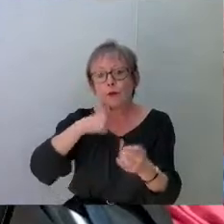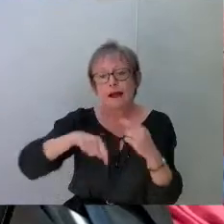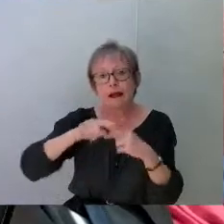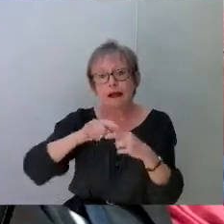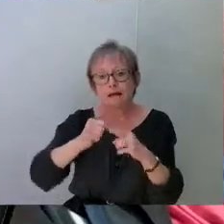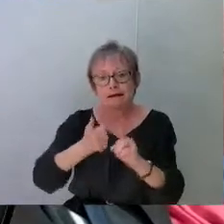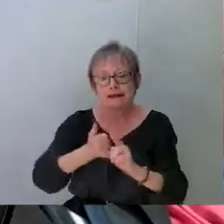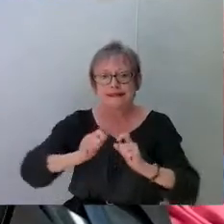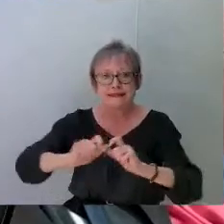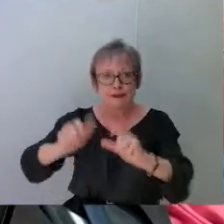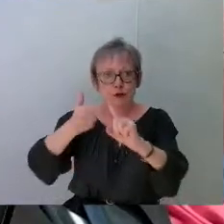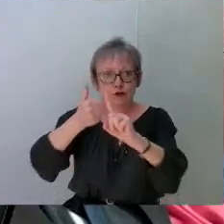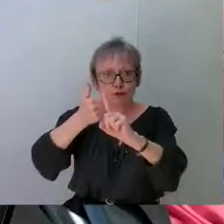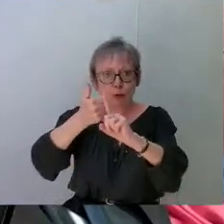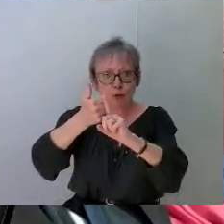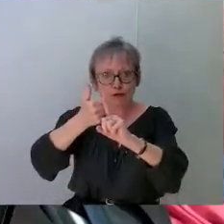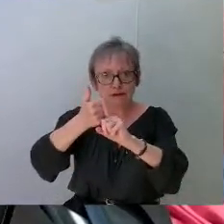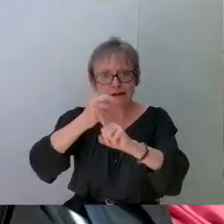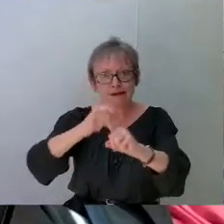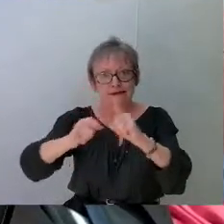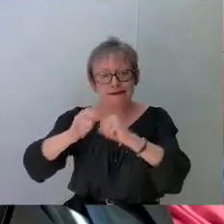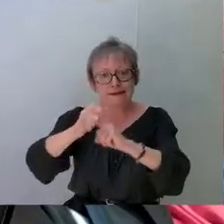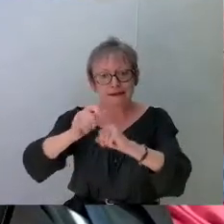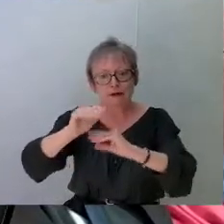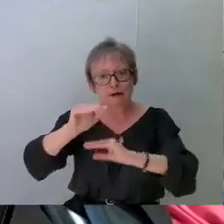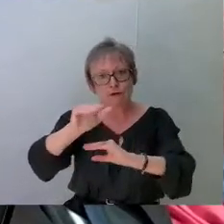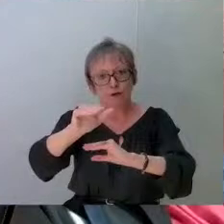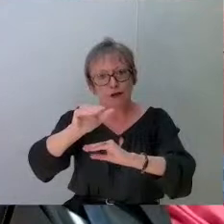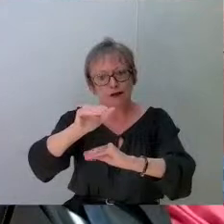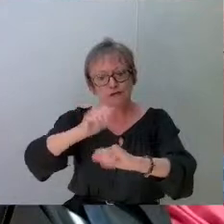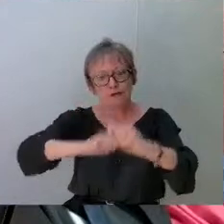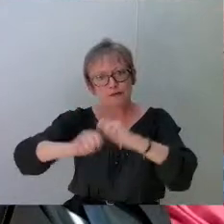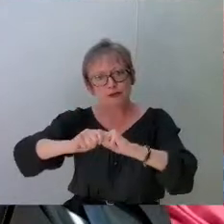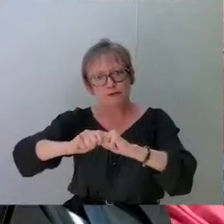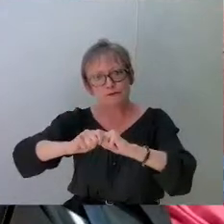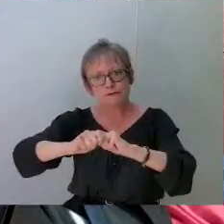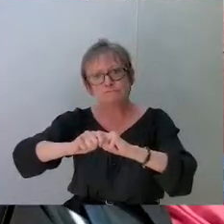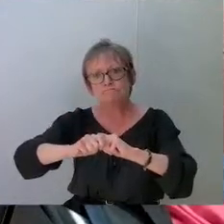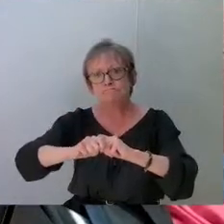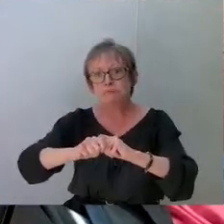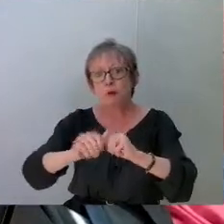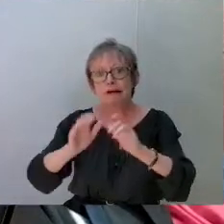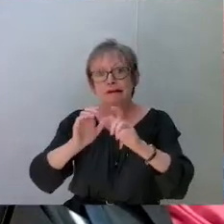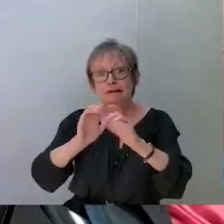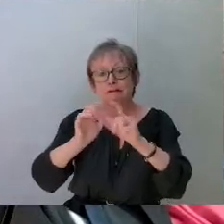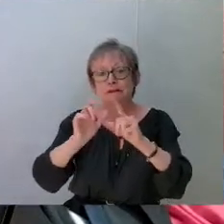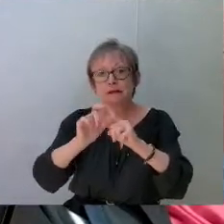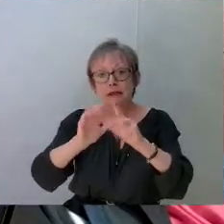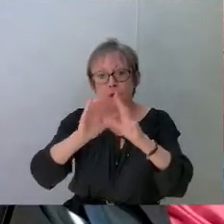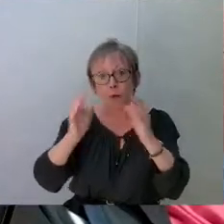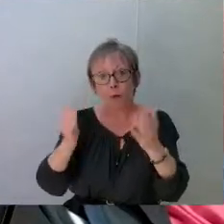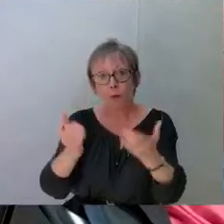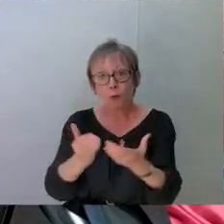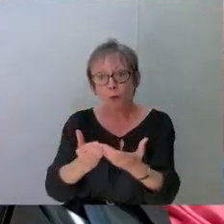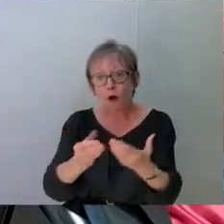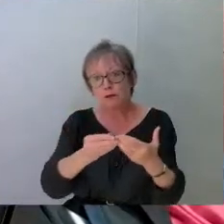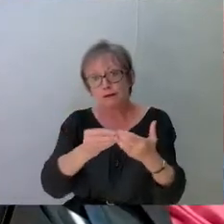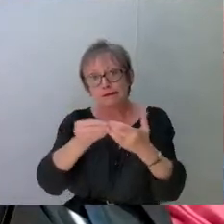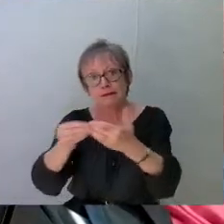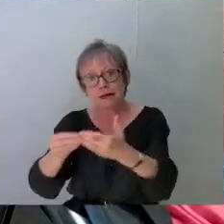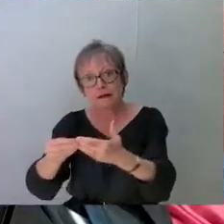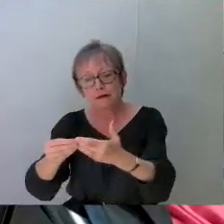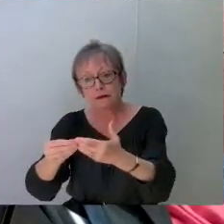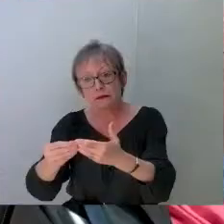continue to support our city in that future transformation and to take Dundee to the world and also to bring